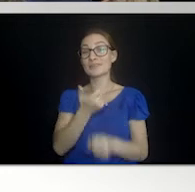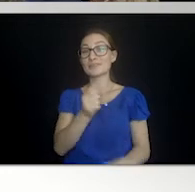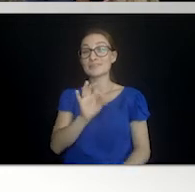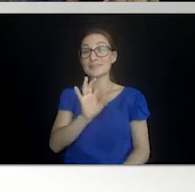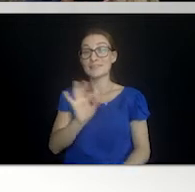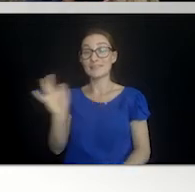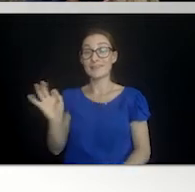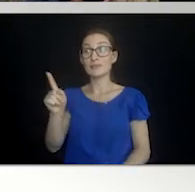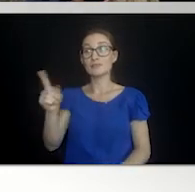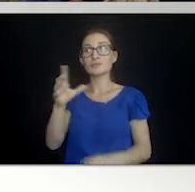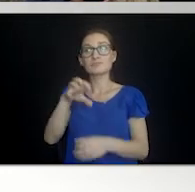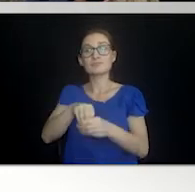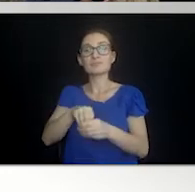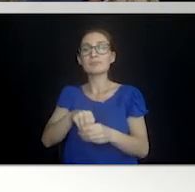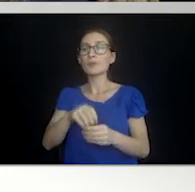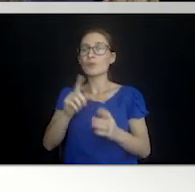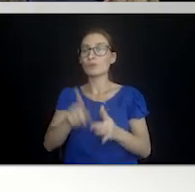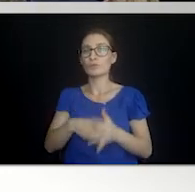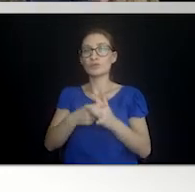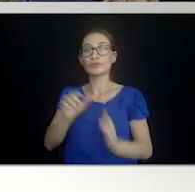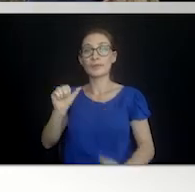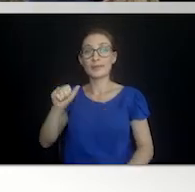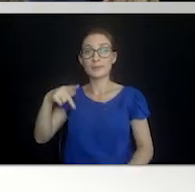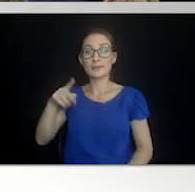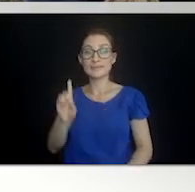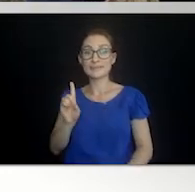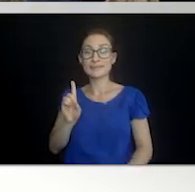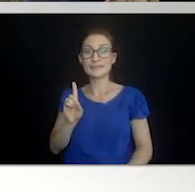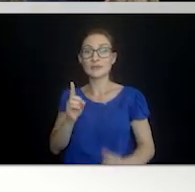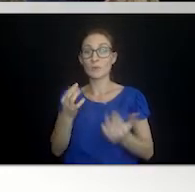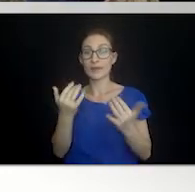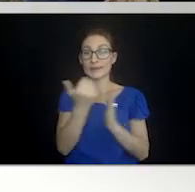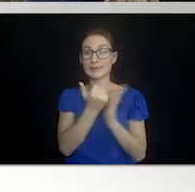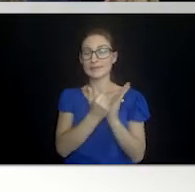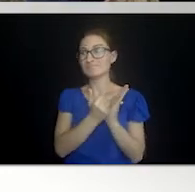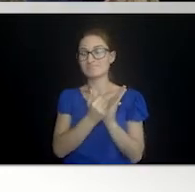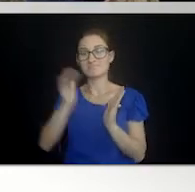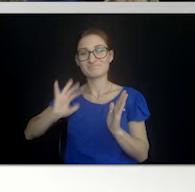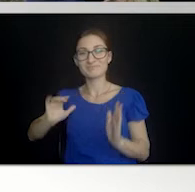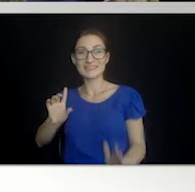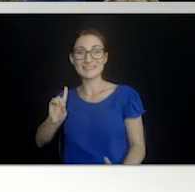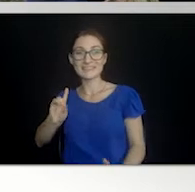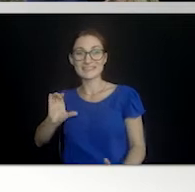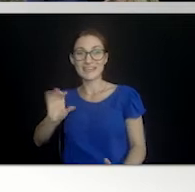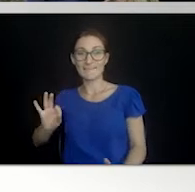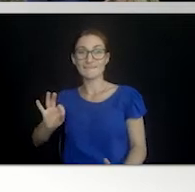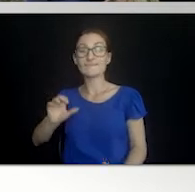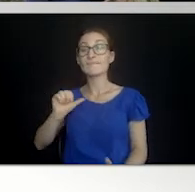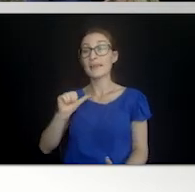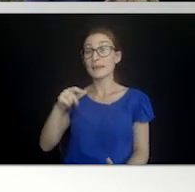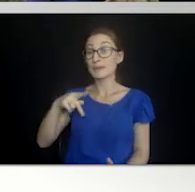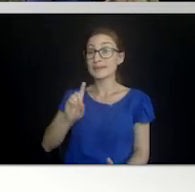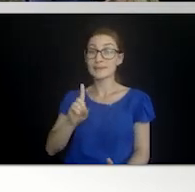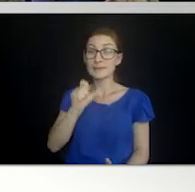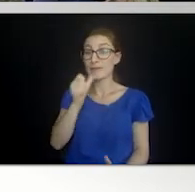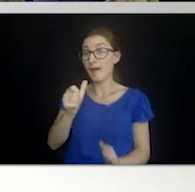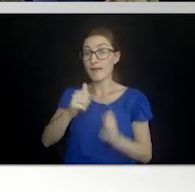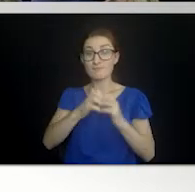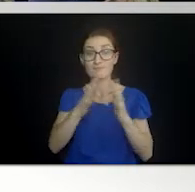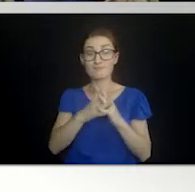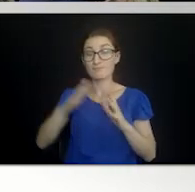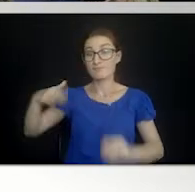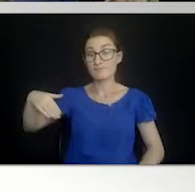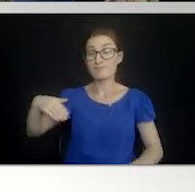on the original APD waiting list. And back then, it wasn't APD, it was DCF. APD didn't even exist